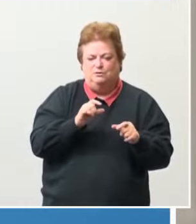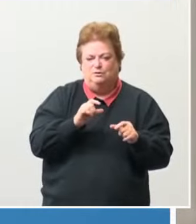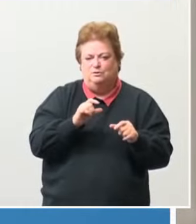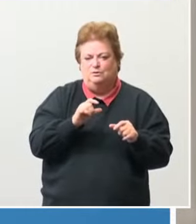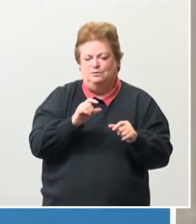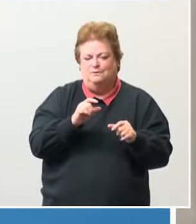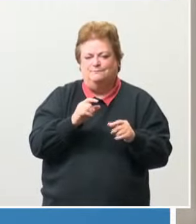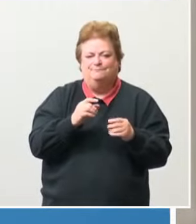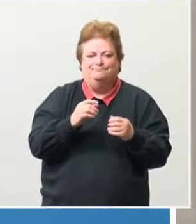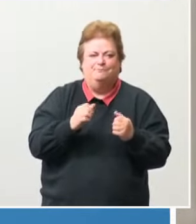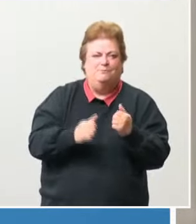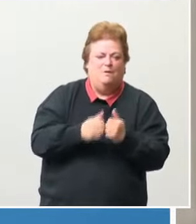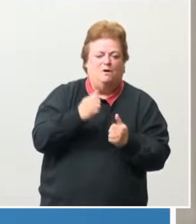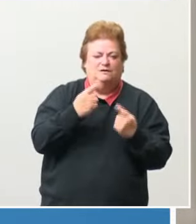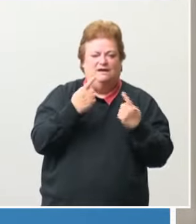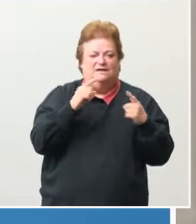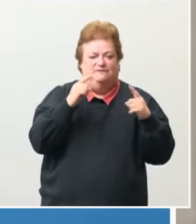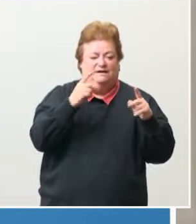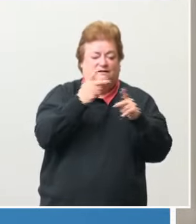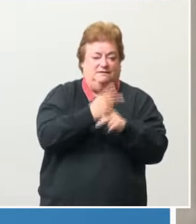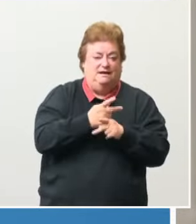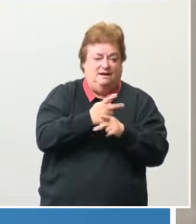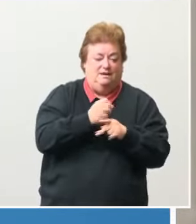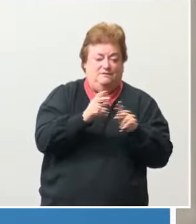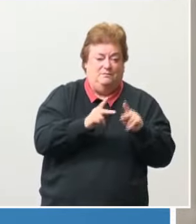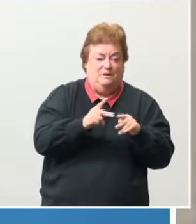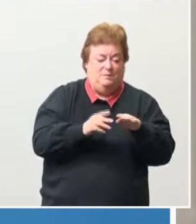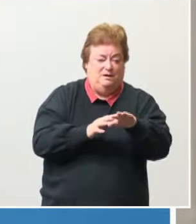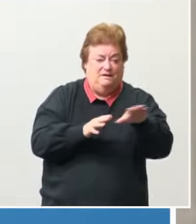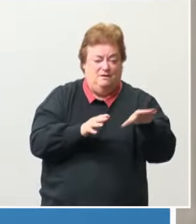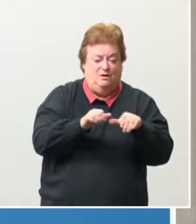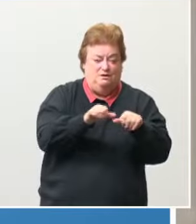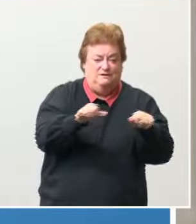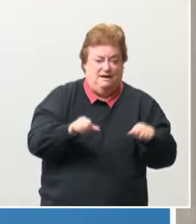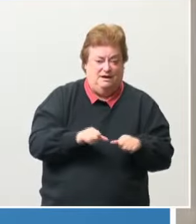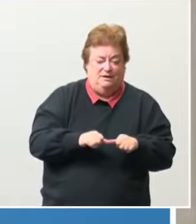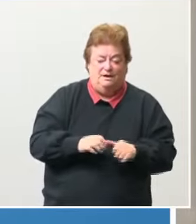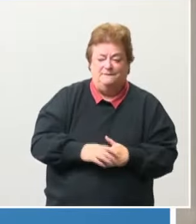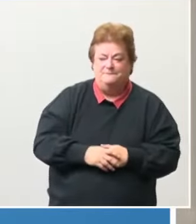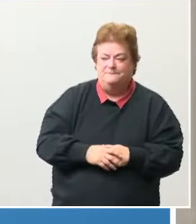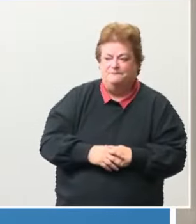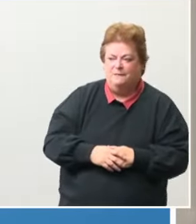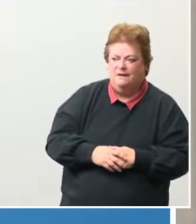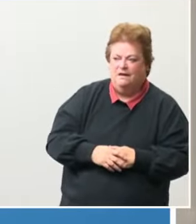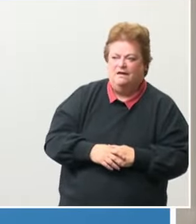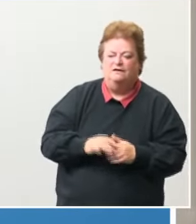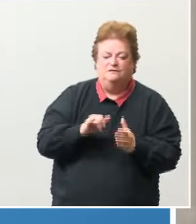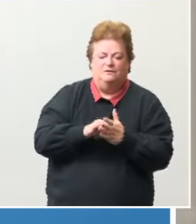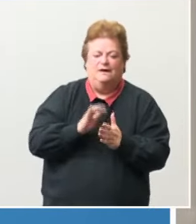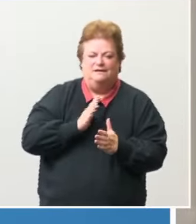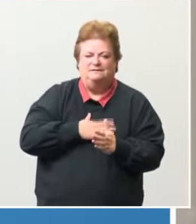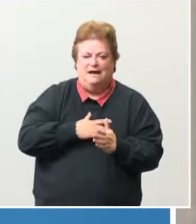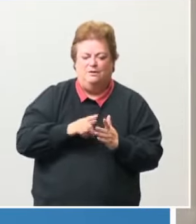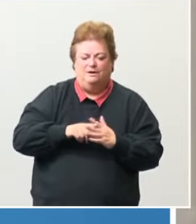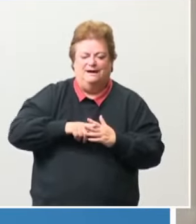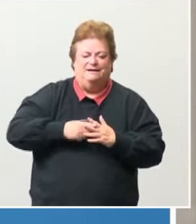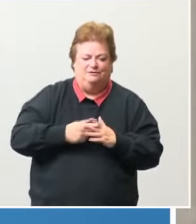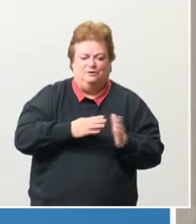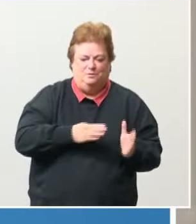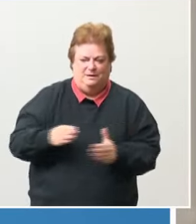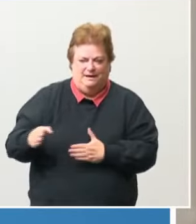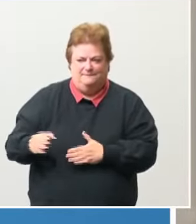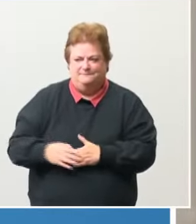probably more effectively take care of folks in those settings than standing up another MASH unit. So that's the initial plan.